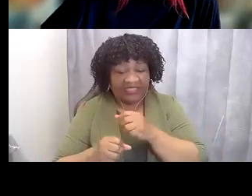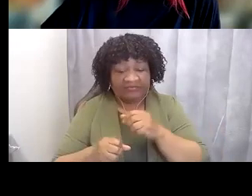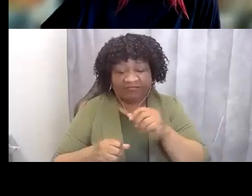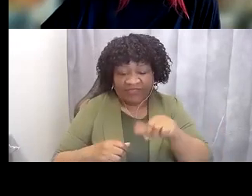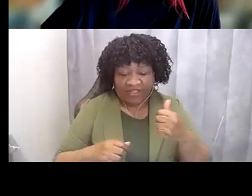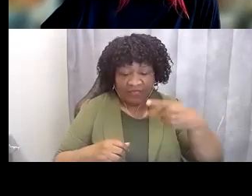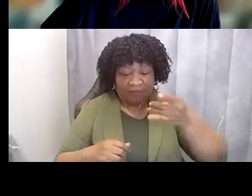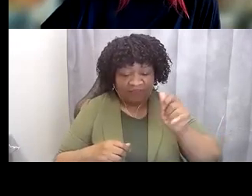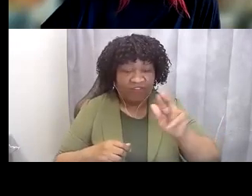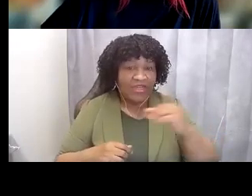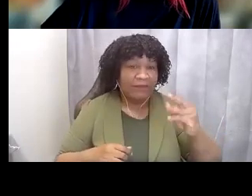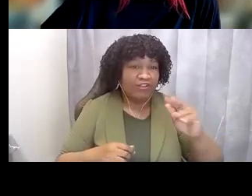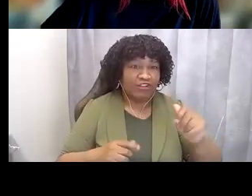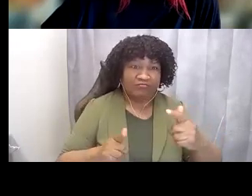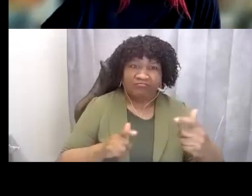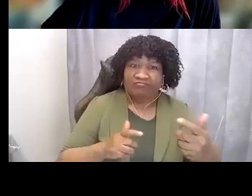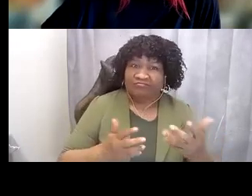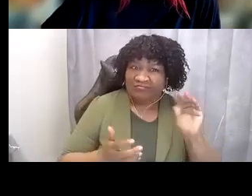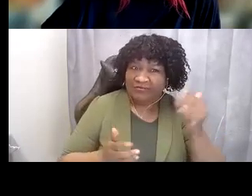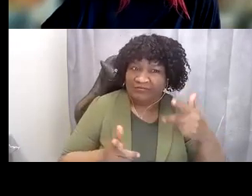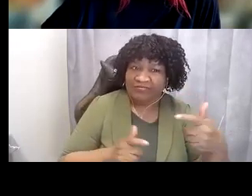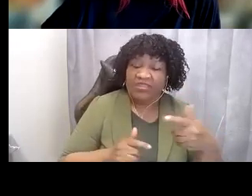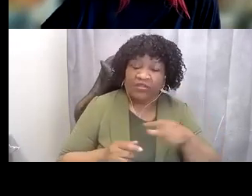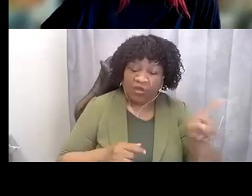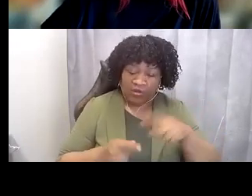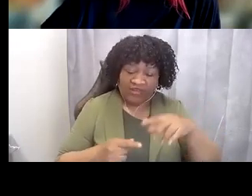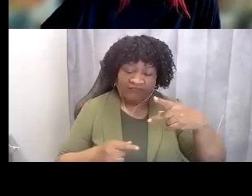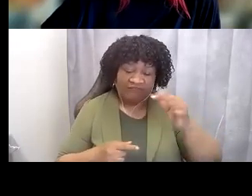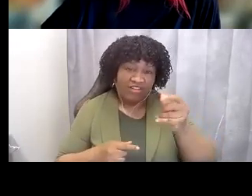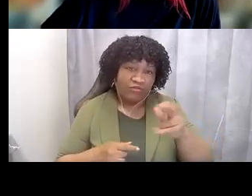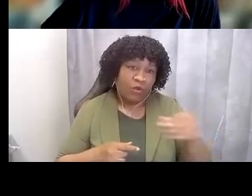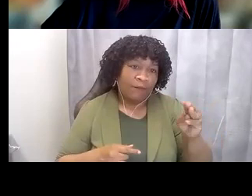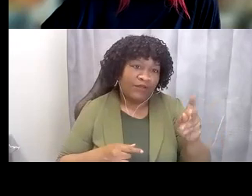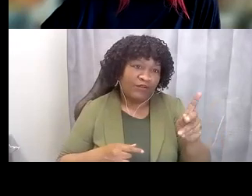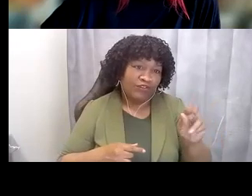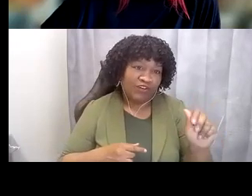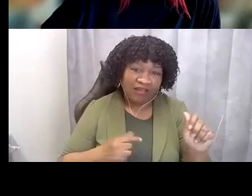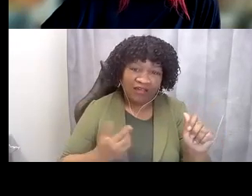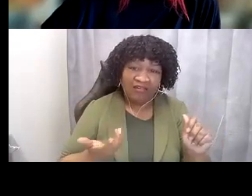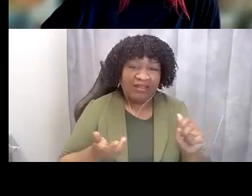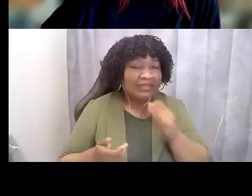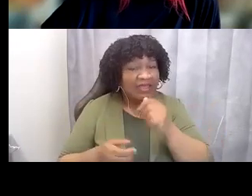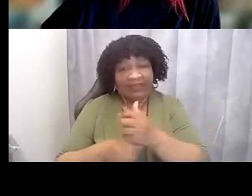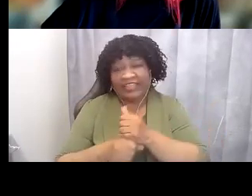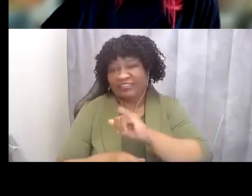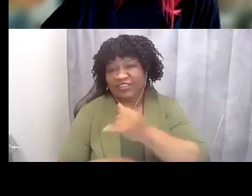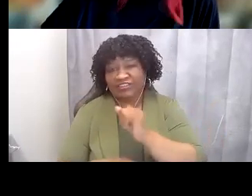quick turnaround. They would want to go get Moderna or Pfizer instead of Johnson &